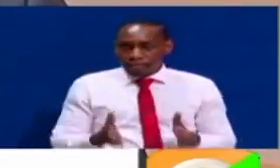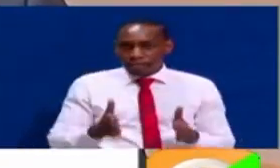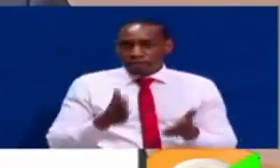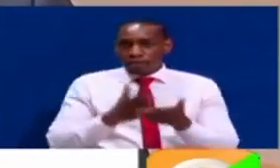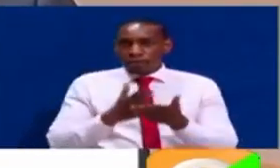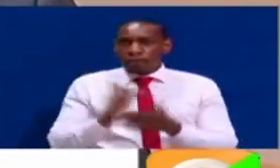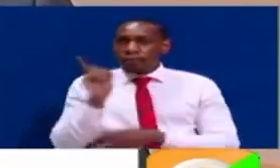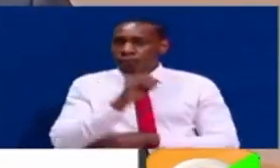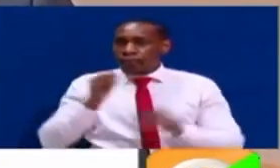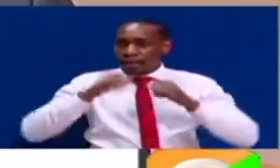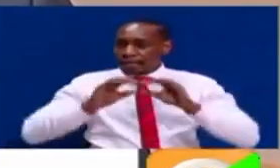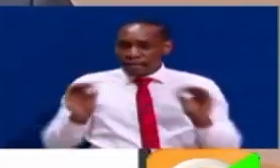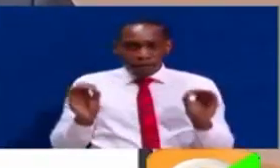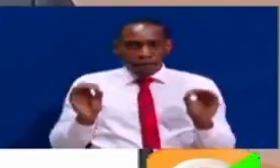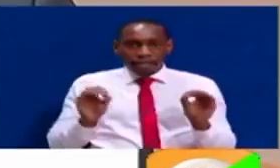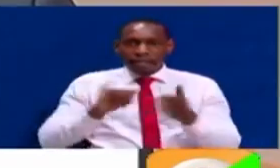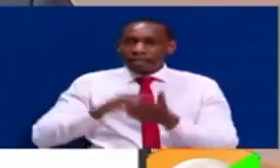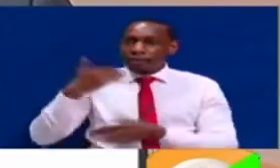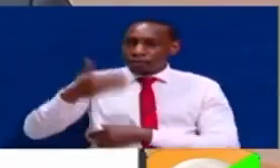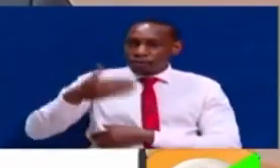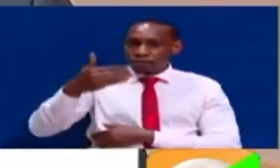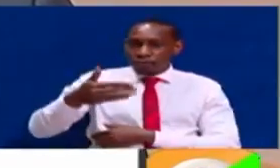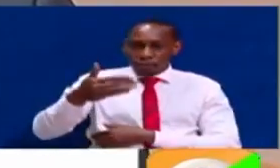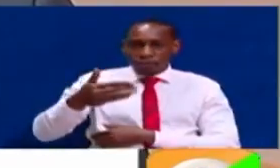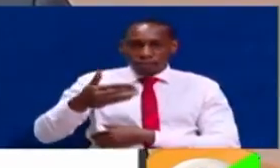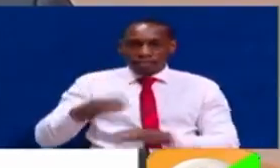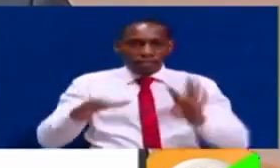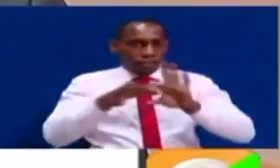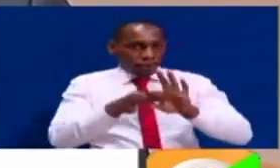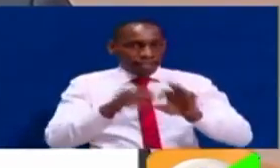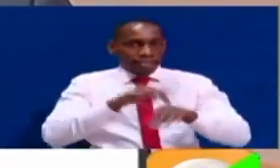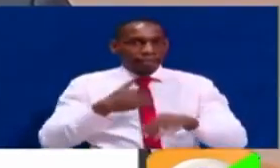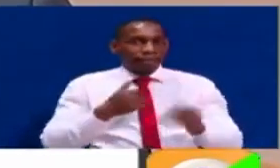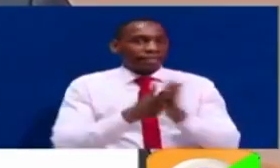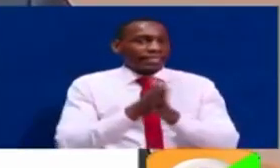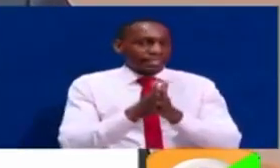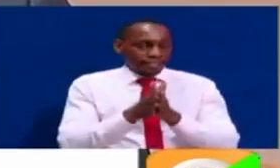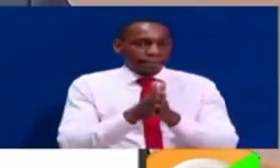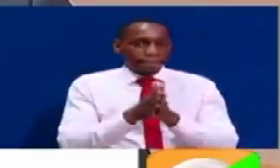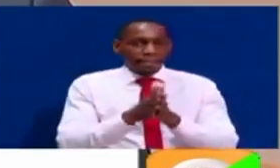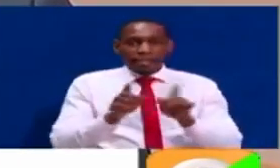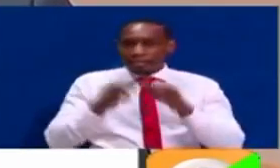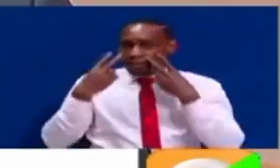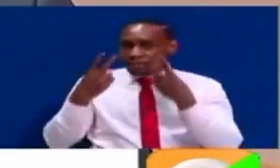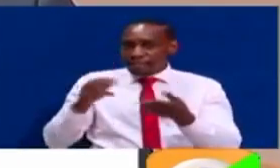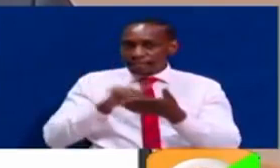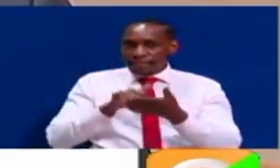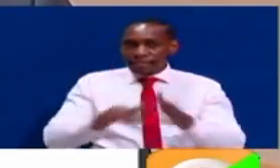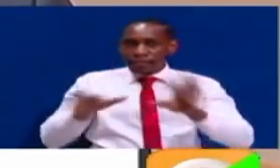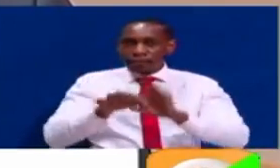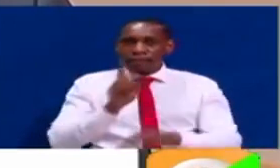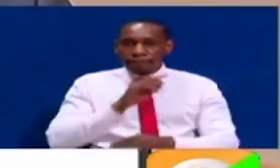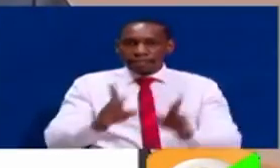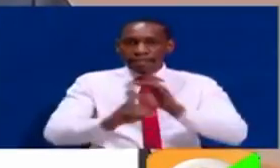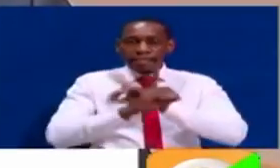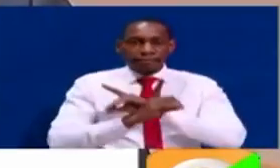how viciously they differ, will always close ranks when it is about their interests. Did you see how they were united when defending